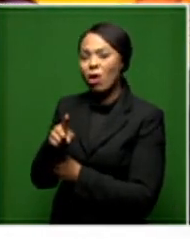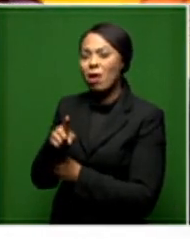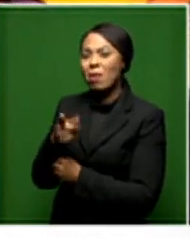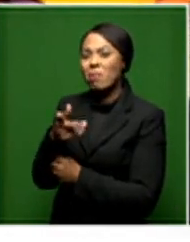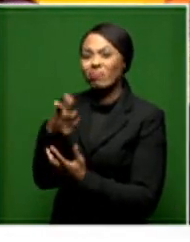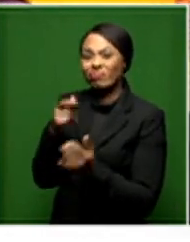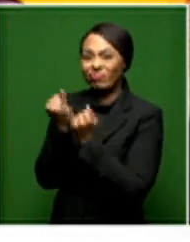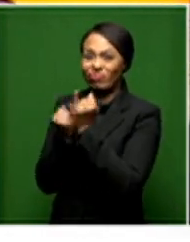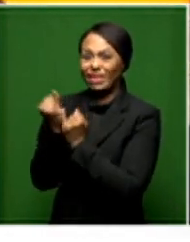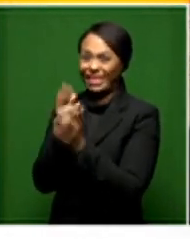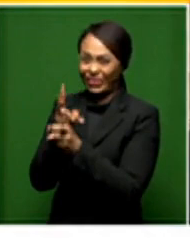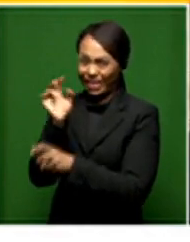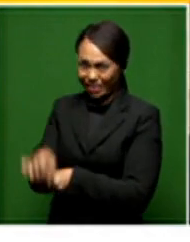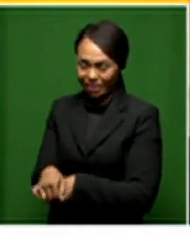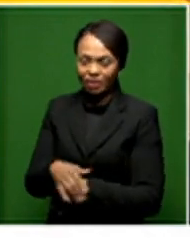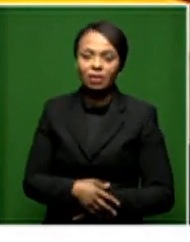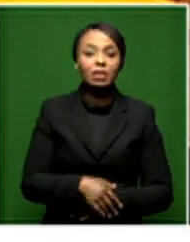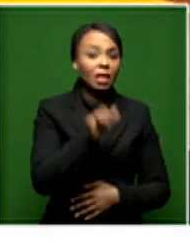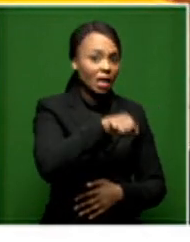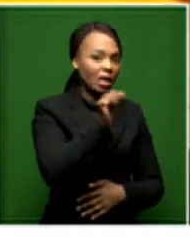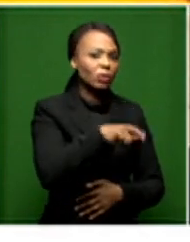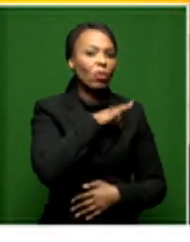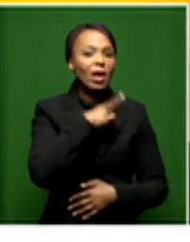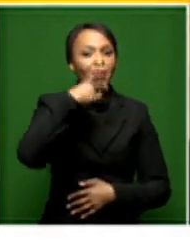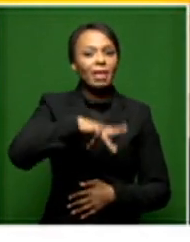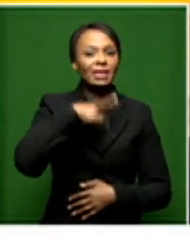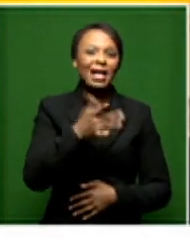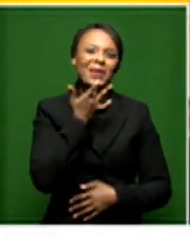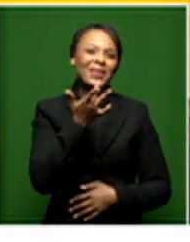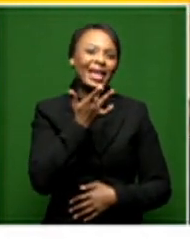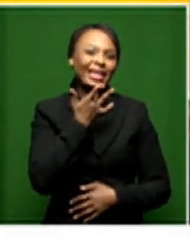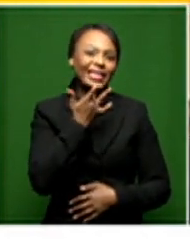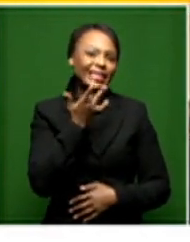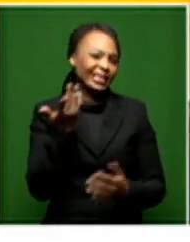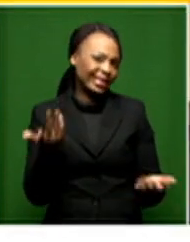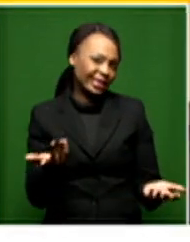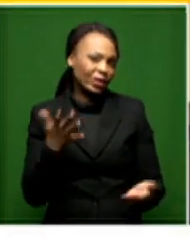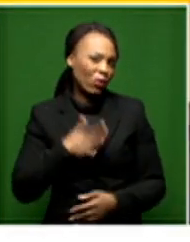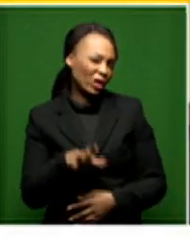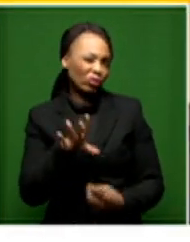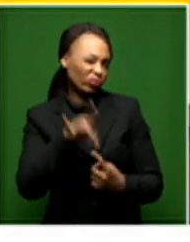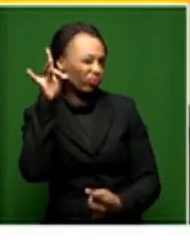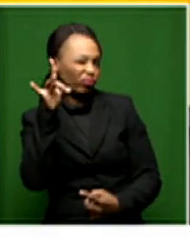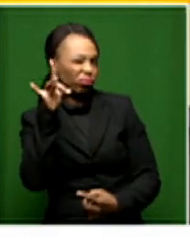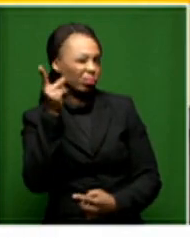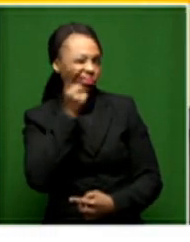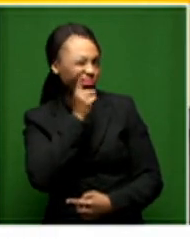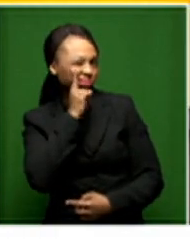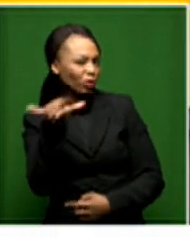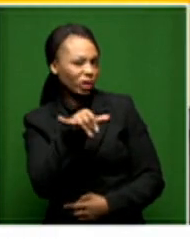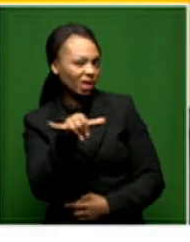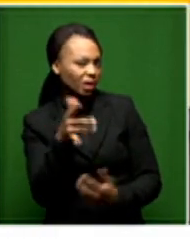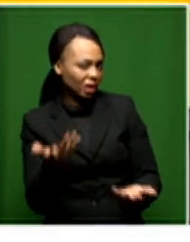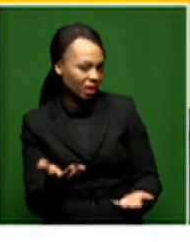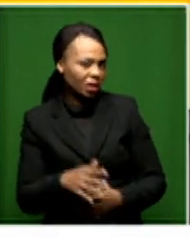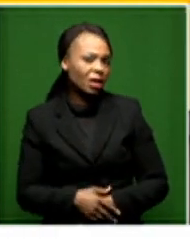Definitely, yes. Every rider will have his personal preference on what he would like to ride and play. And as I say, going